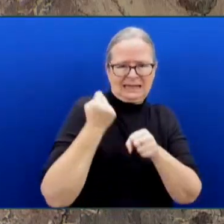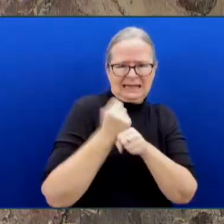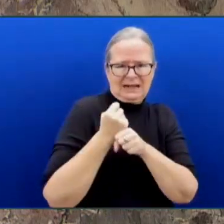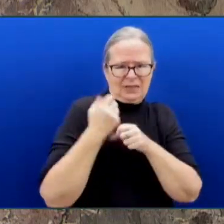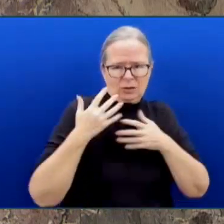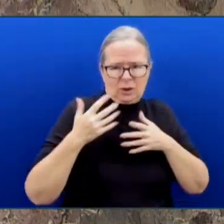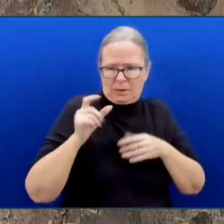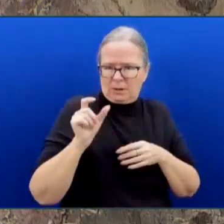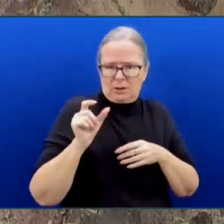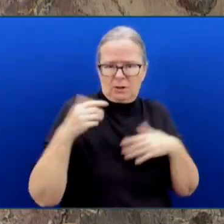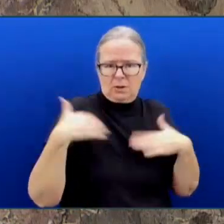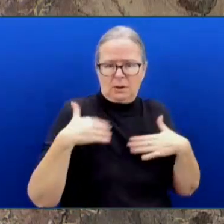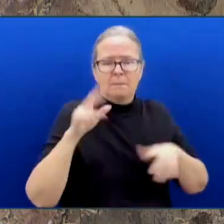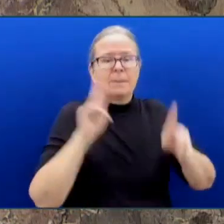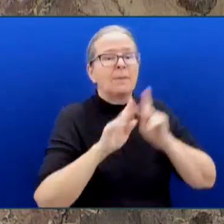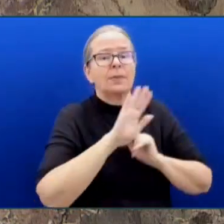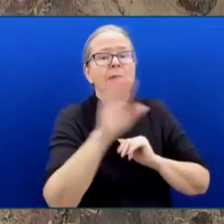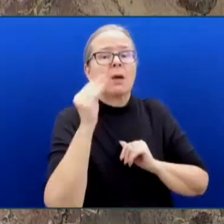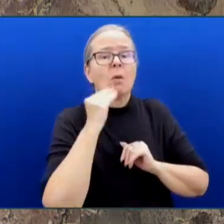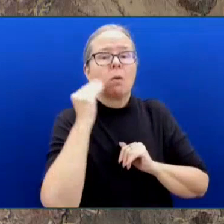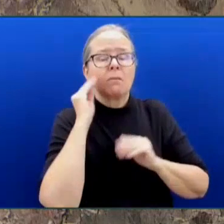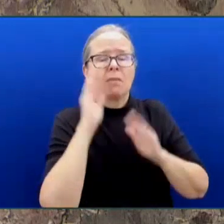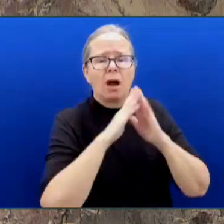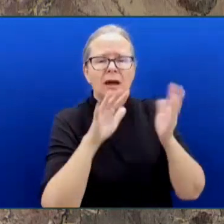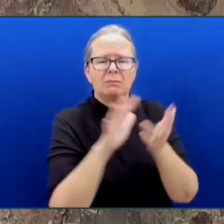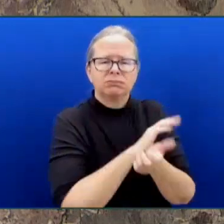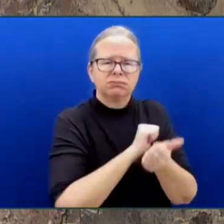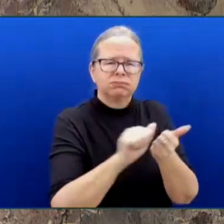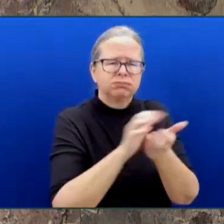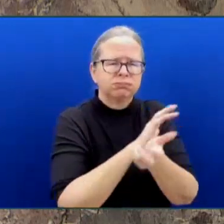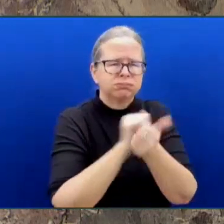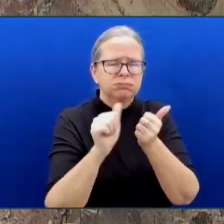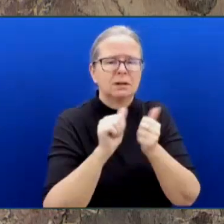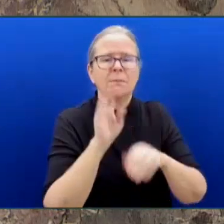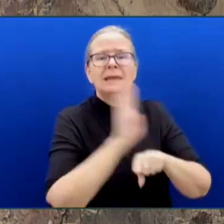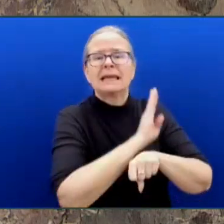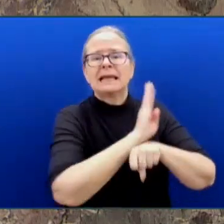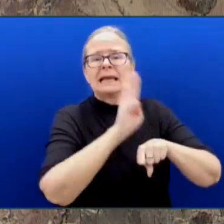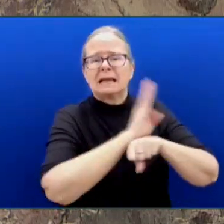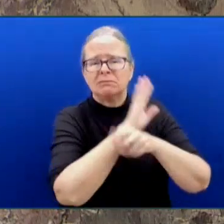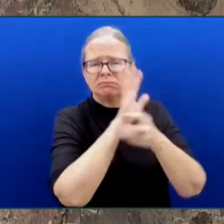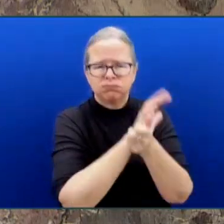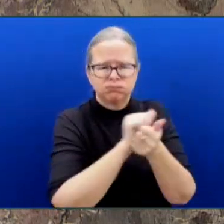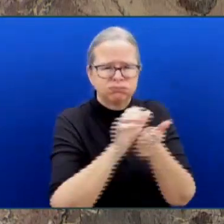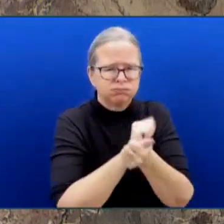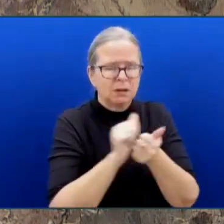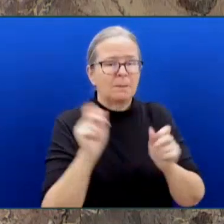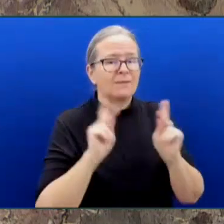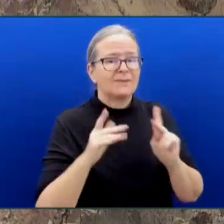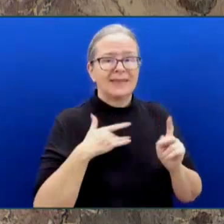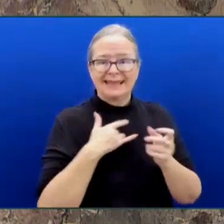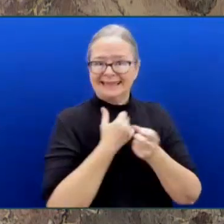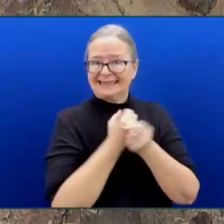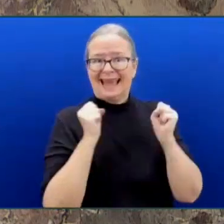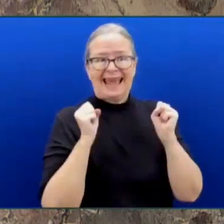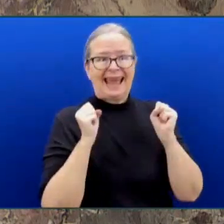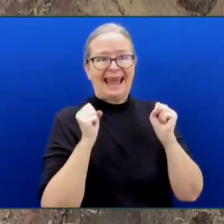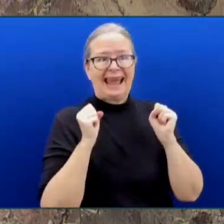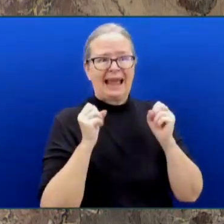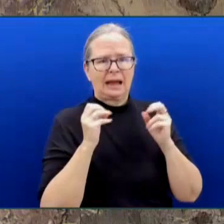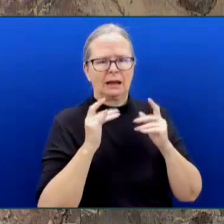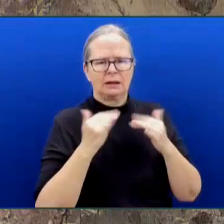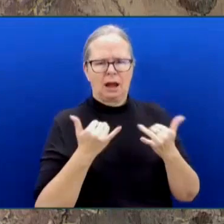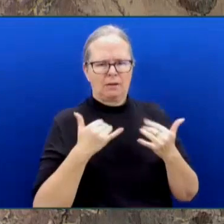losing businesses, people are losing a sense of security. And contrary to what the member opposite